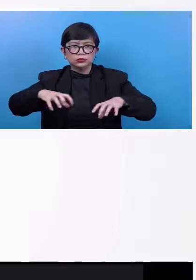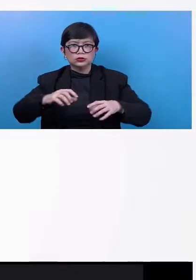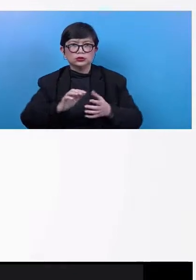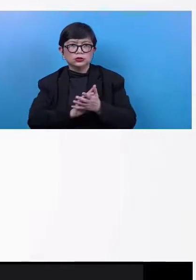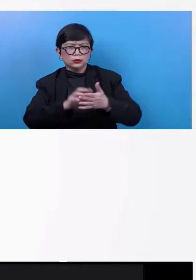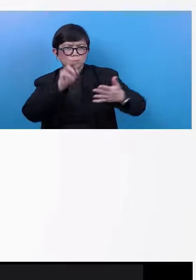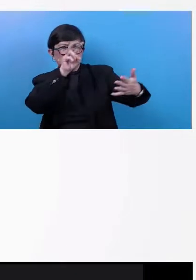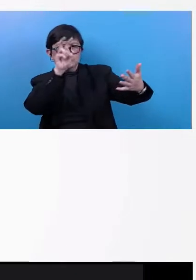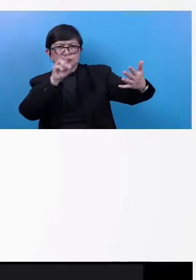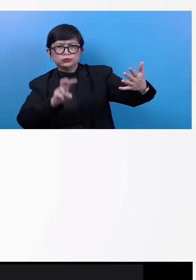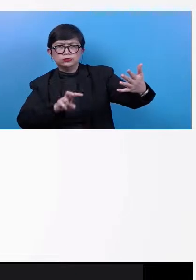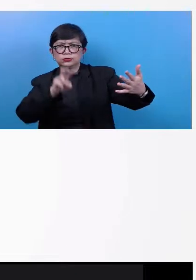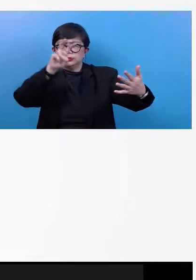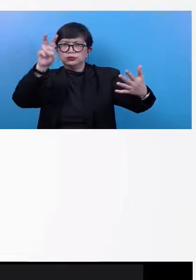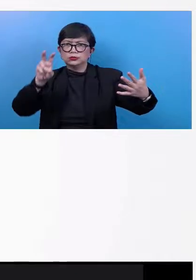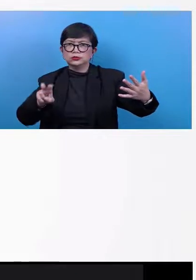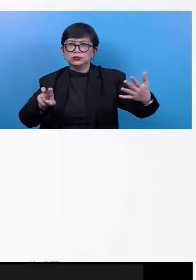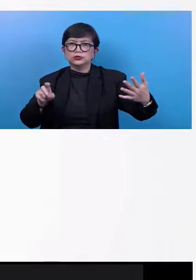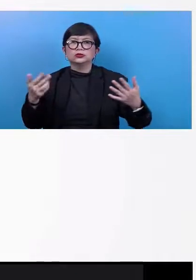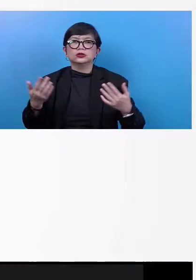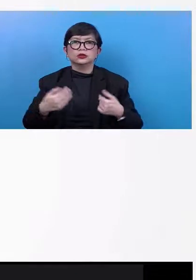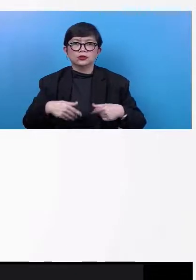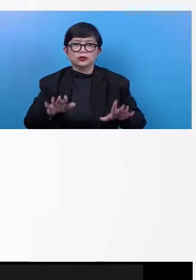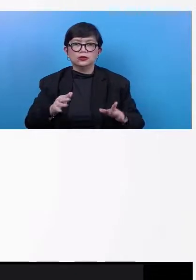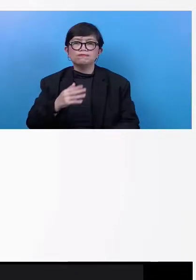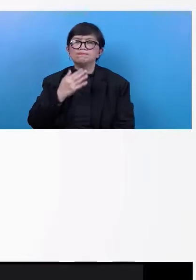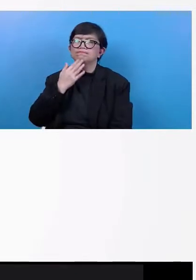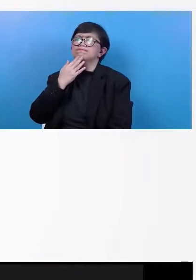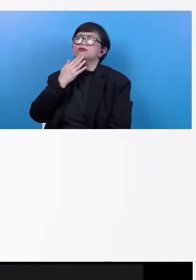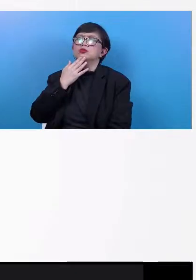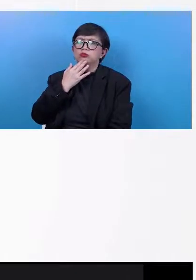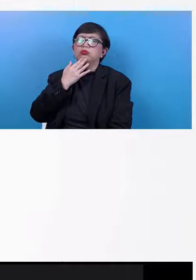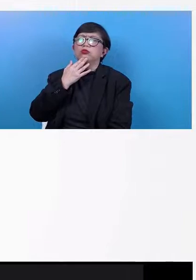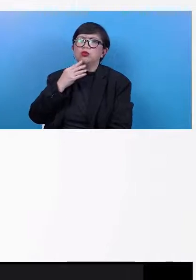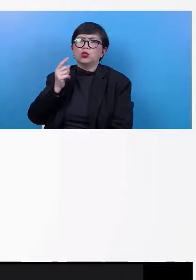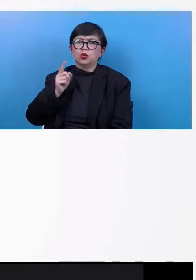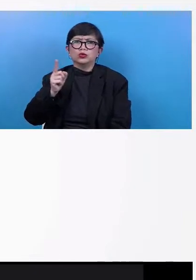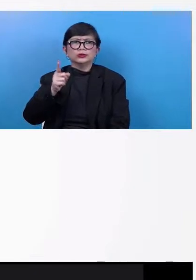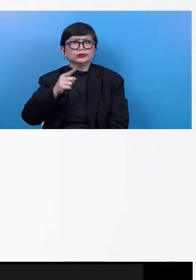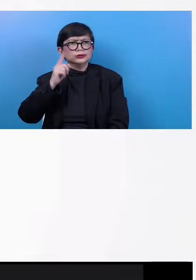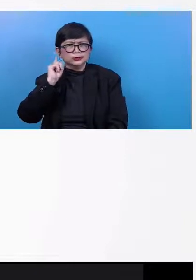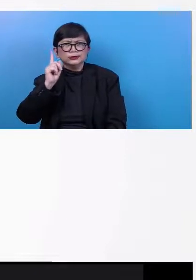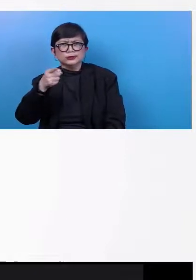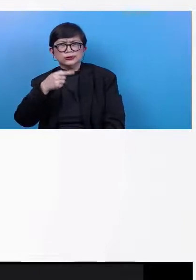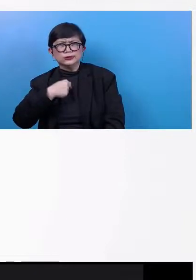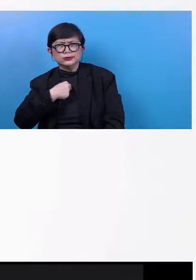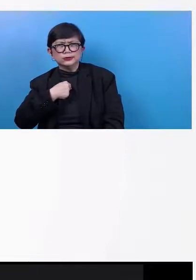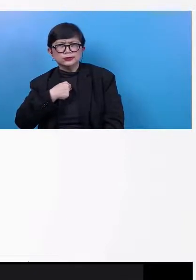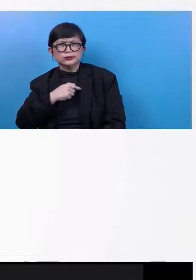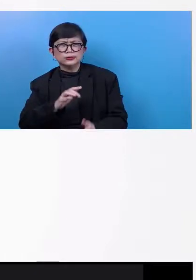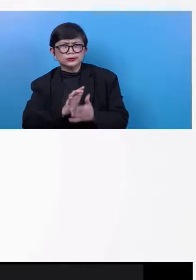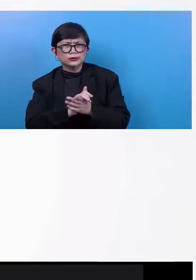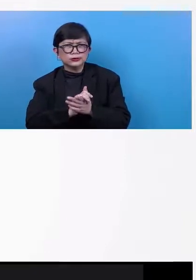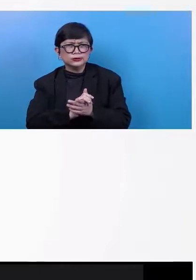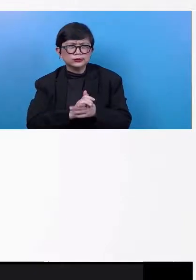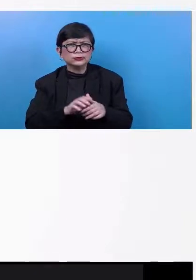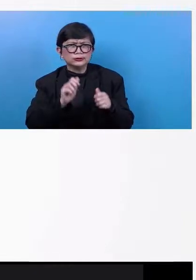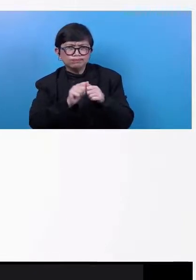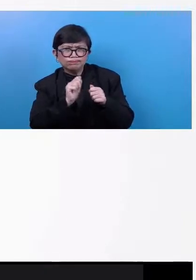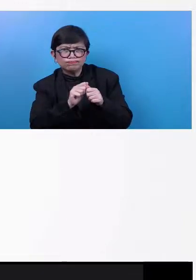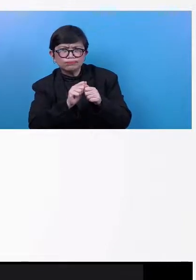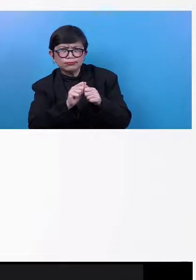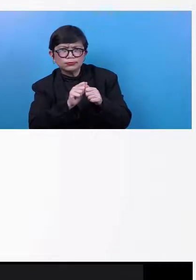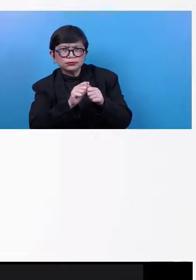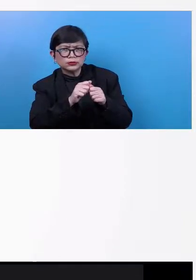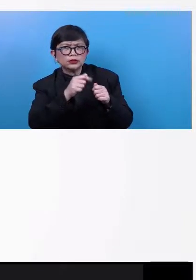enough to be able to see, well, I really have some glaring holes I need to fix in order to backstop my infrastructure system. The further you